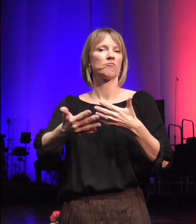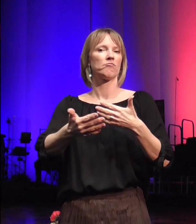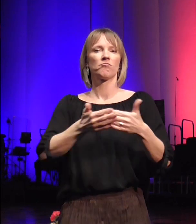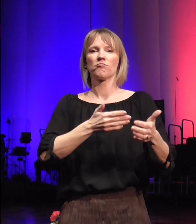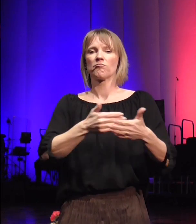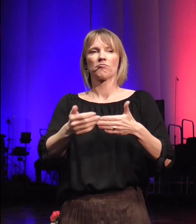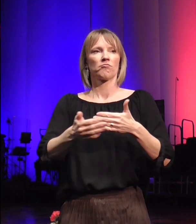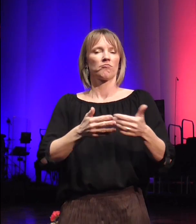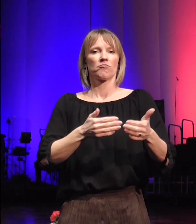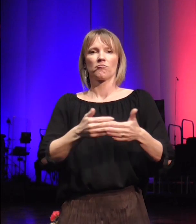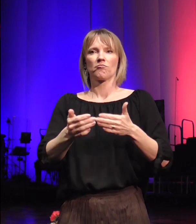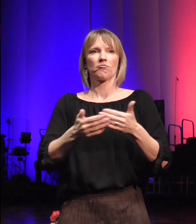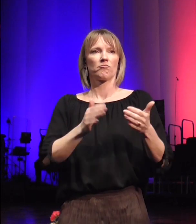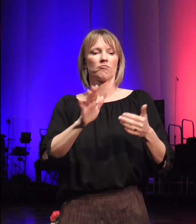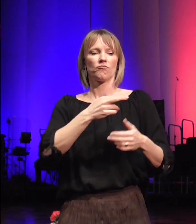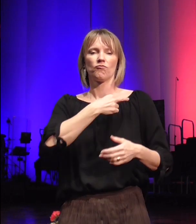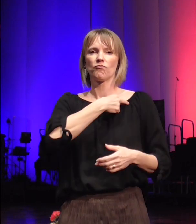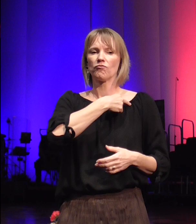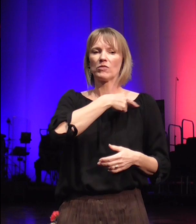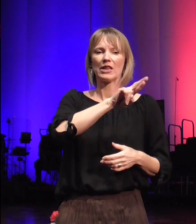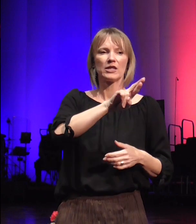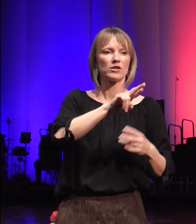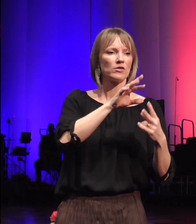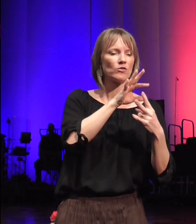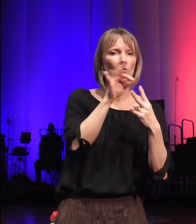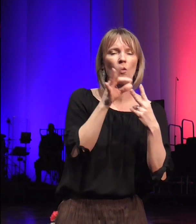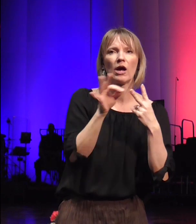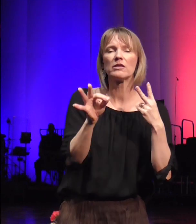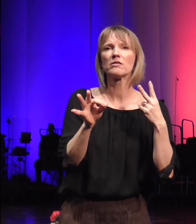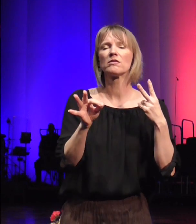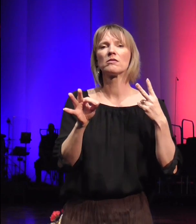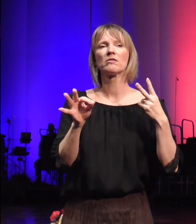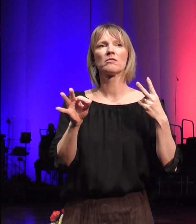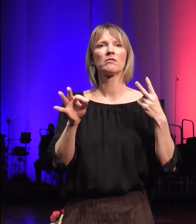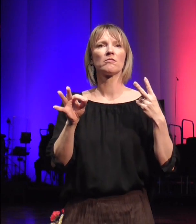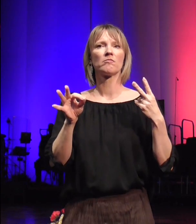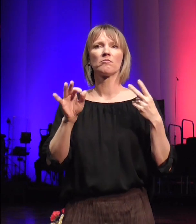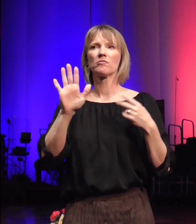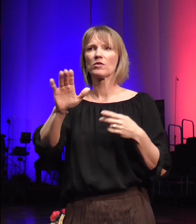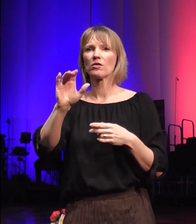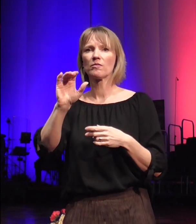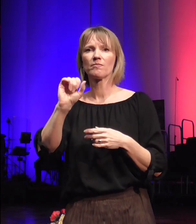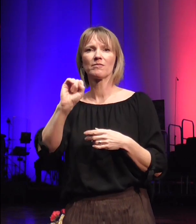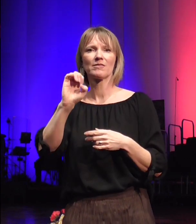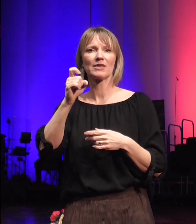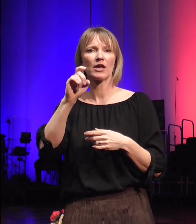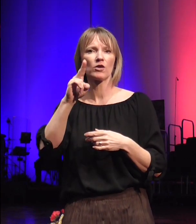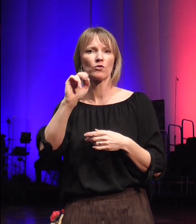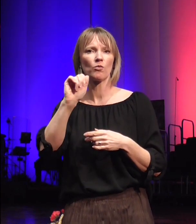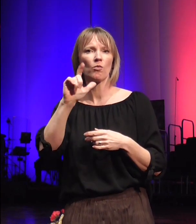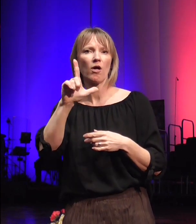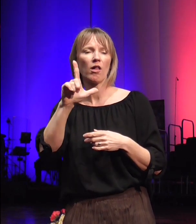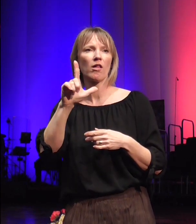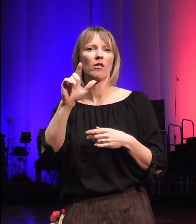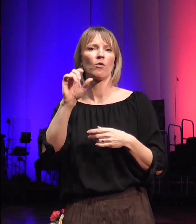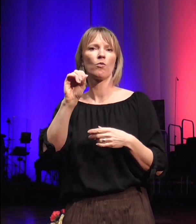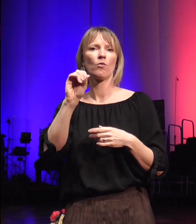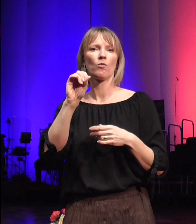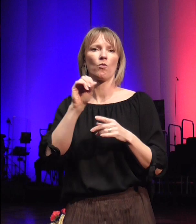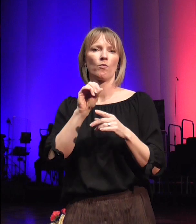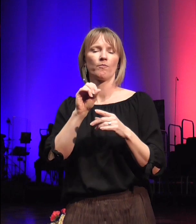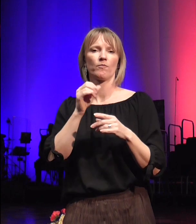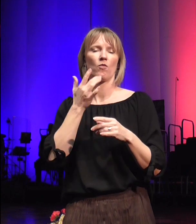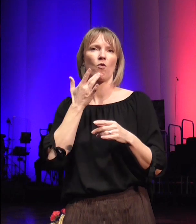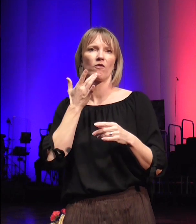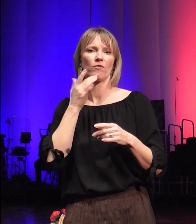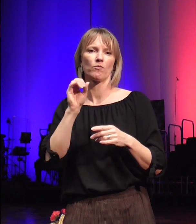matter their religious choices, their sexual orientation,